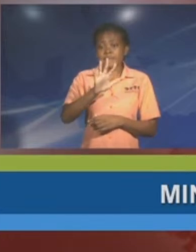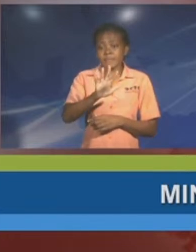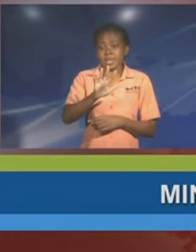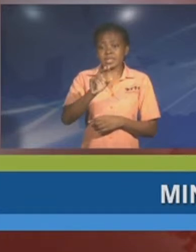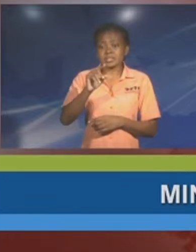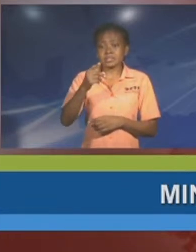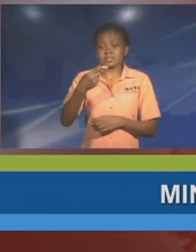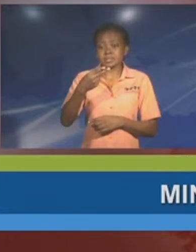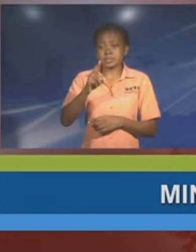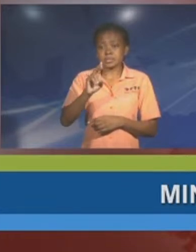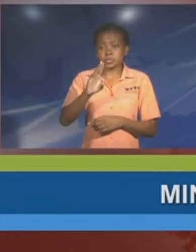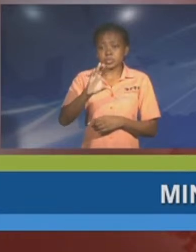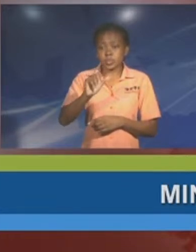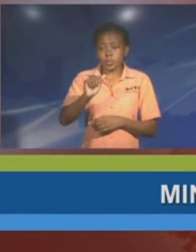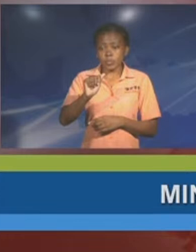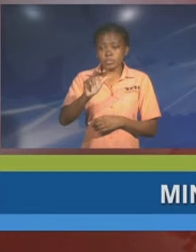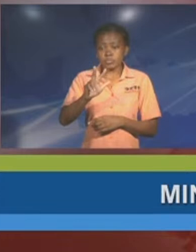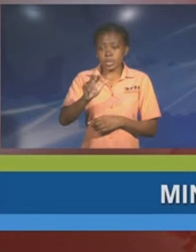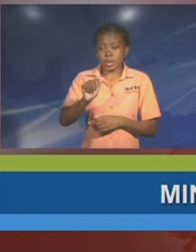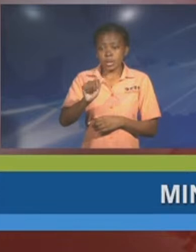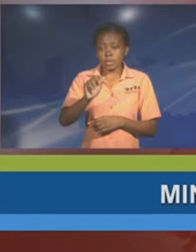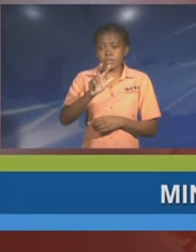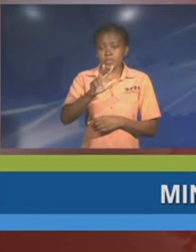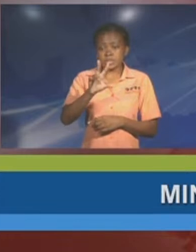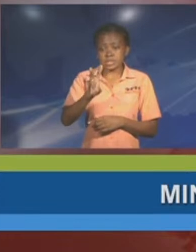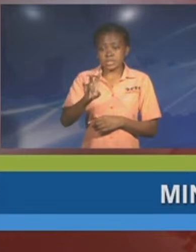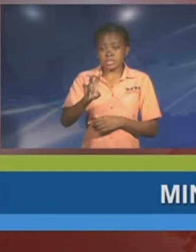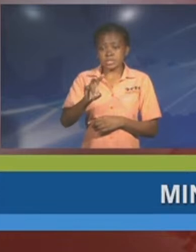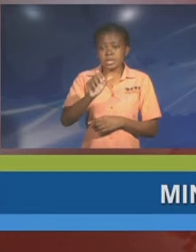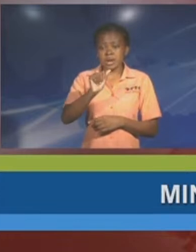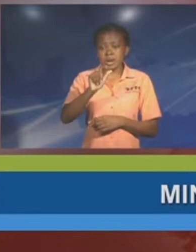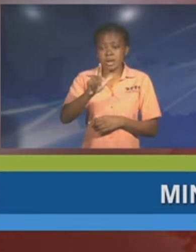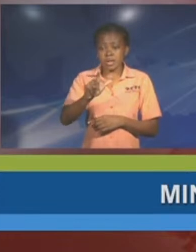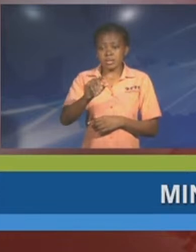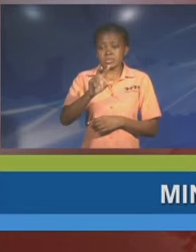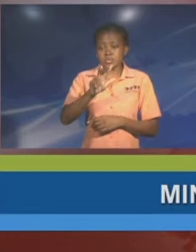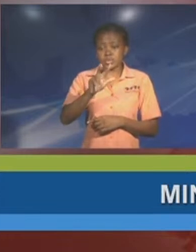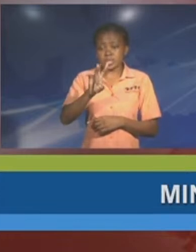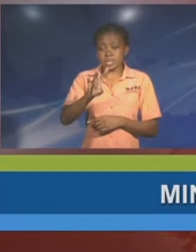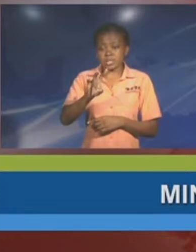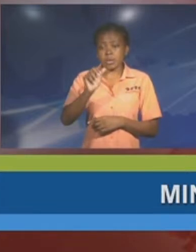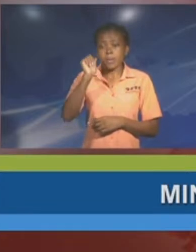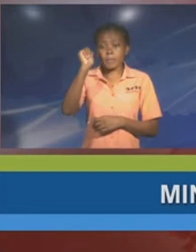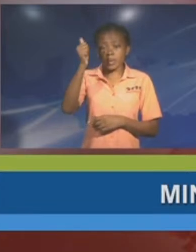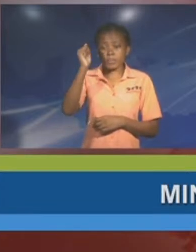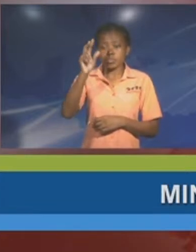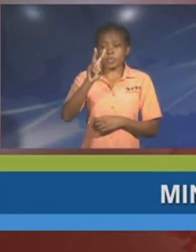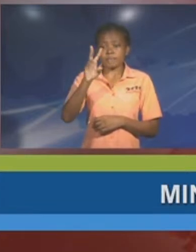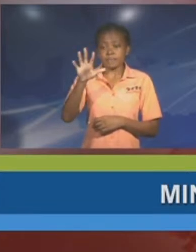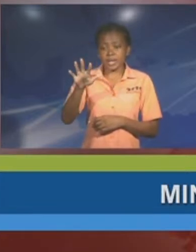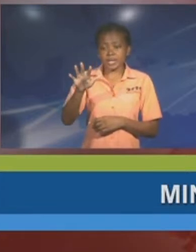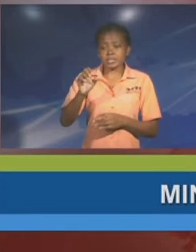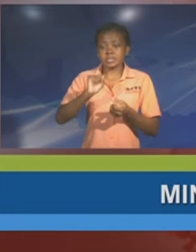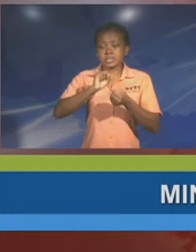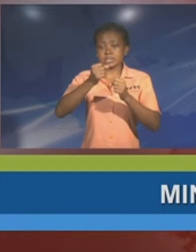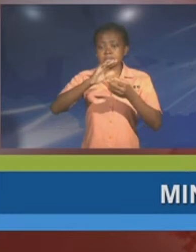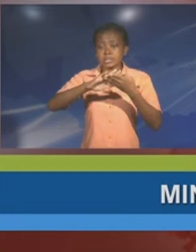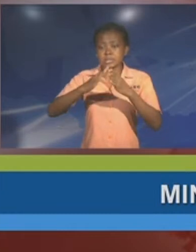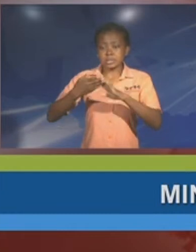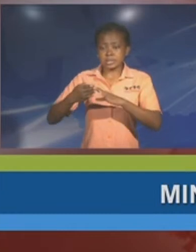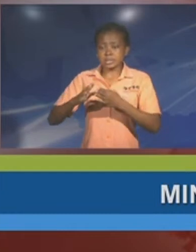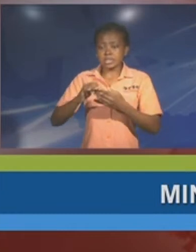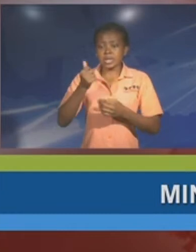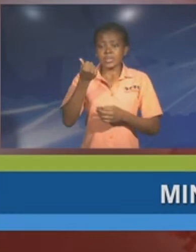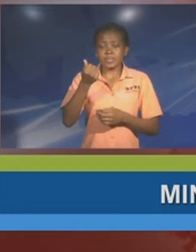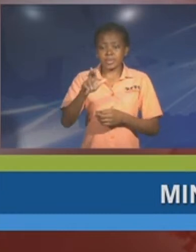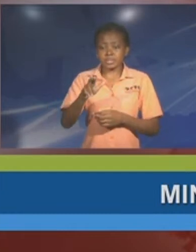Hospital, 37. Augustus Long, 47. Arima General Hospital, 25. Scarborough Regional Hospital, Fort King George, 13.